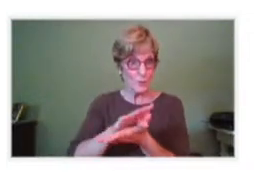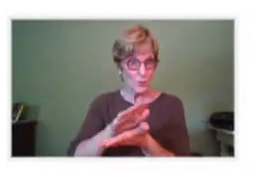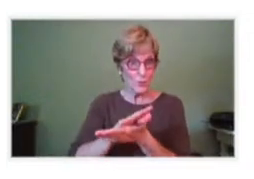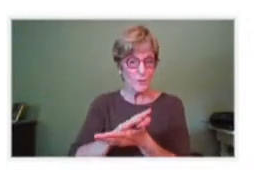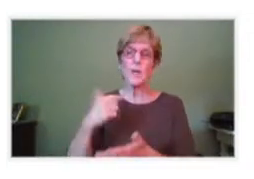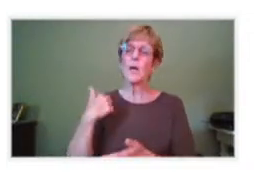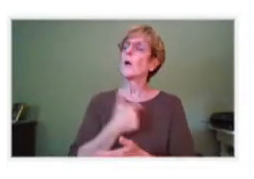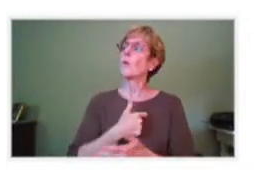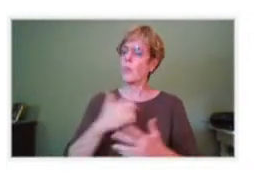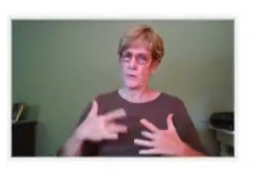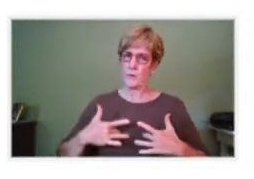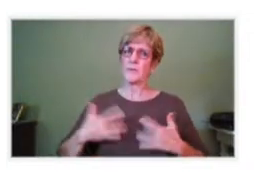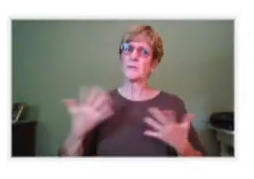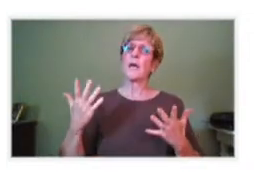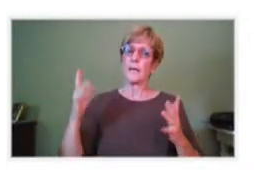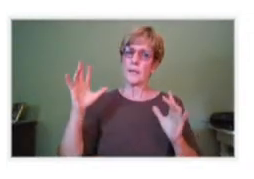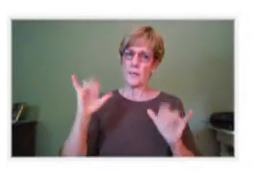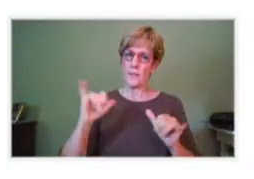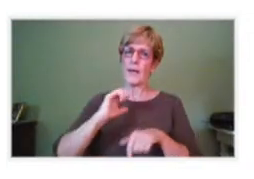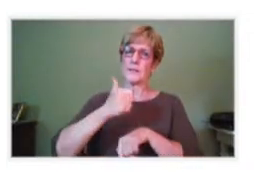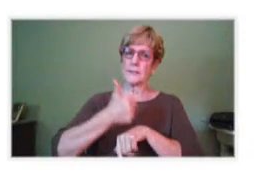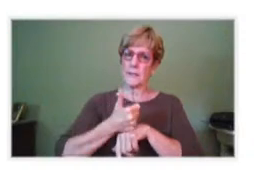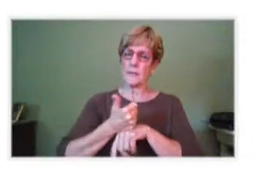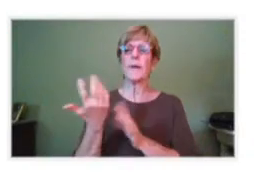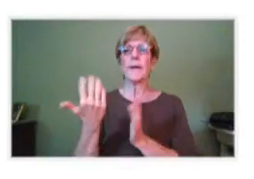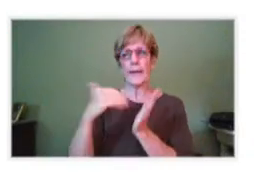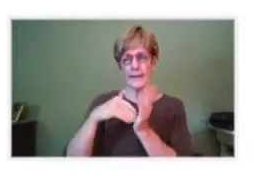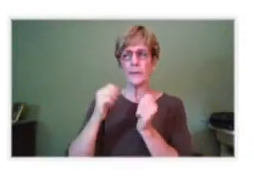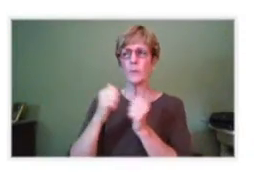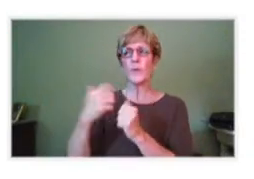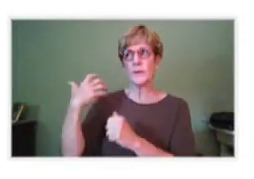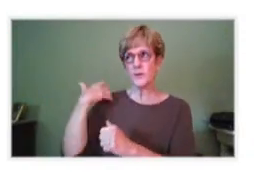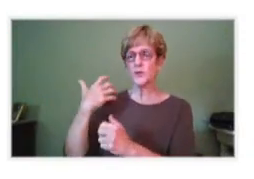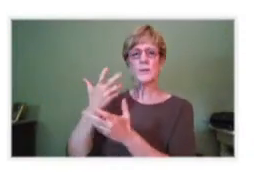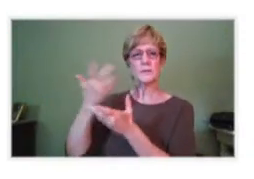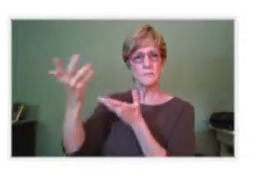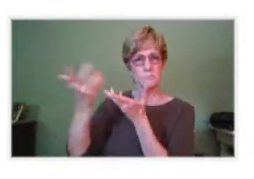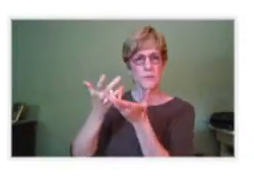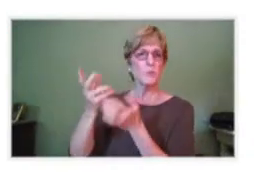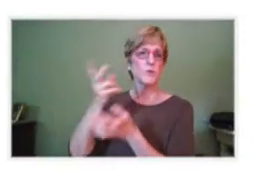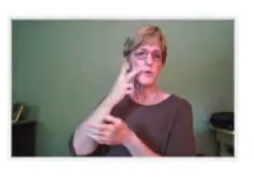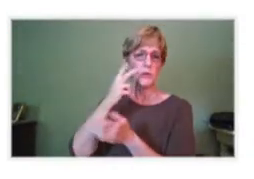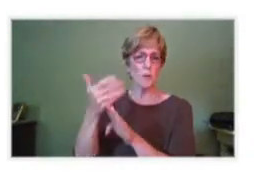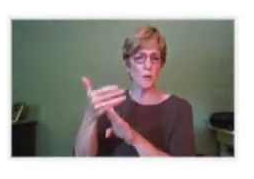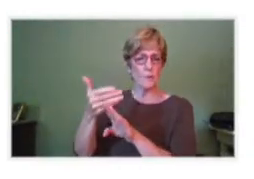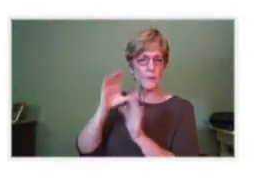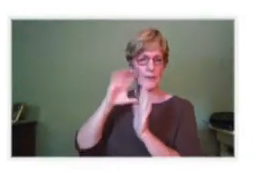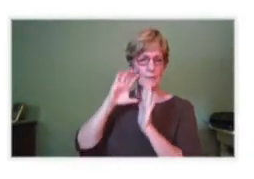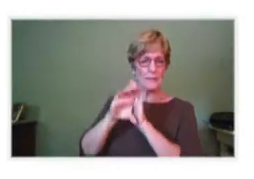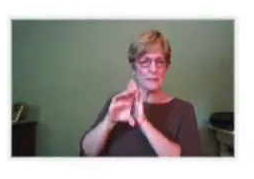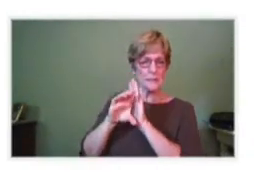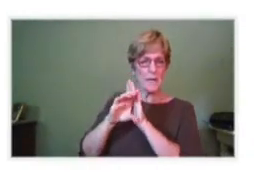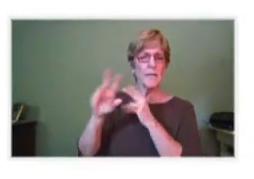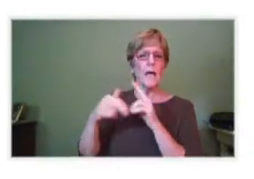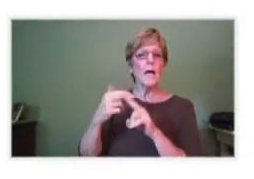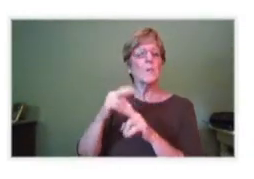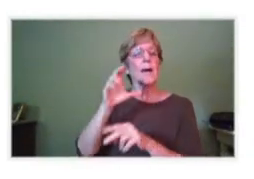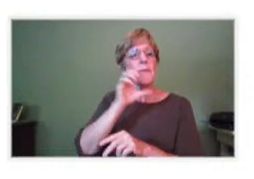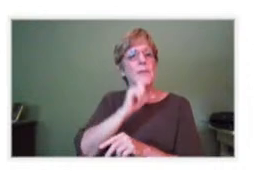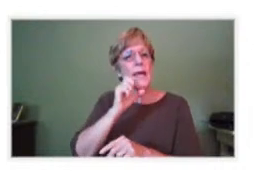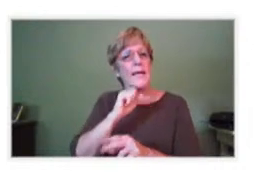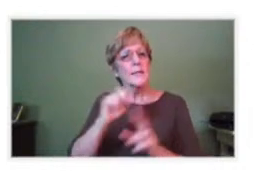to have that in place. Again, referencing what the chief has mentioned and what you saw in a previous slide regarding the age of the individuals